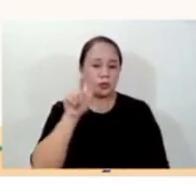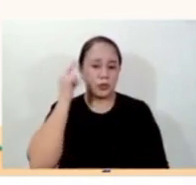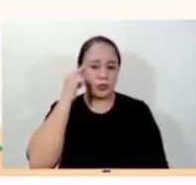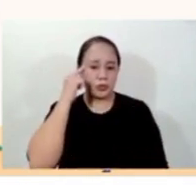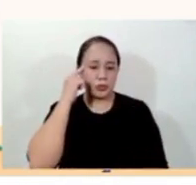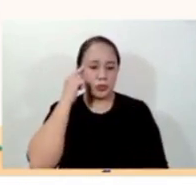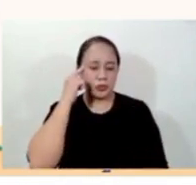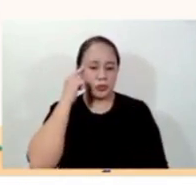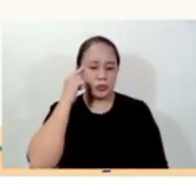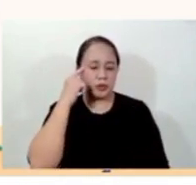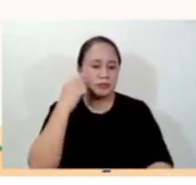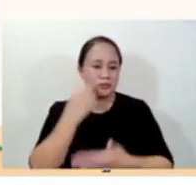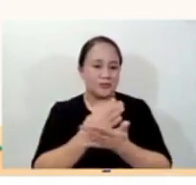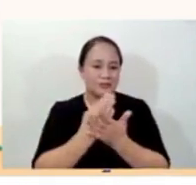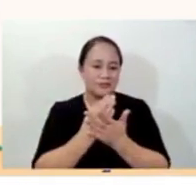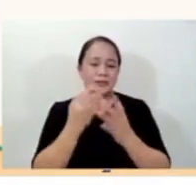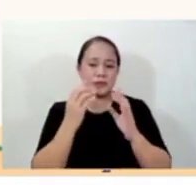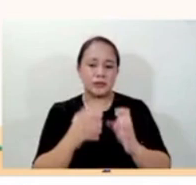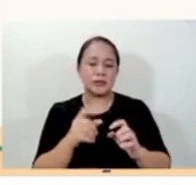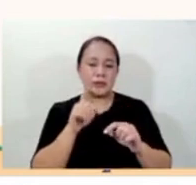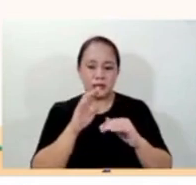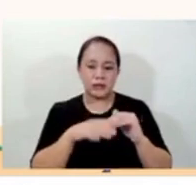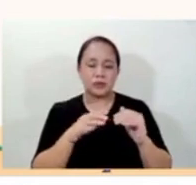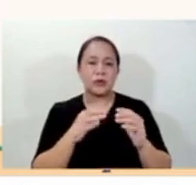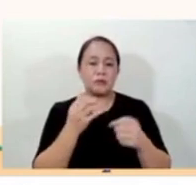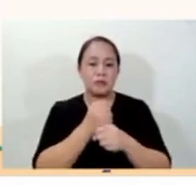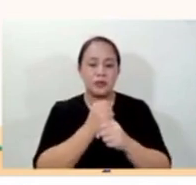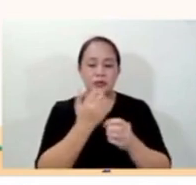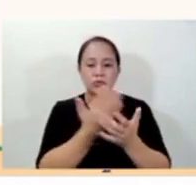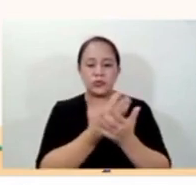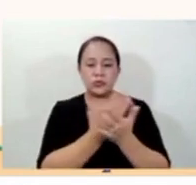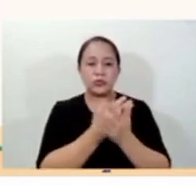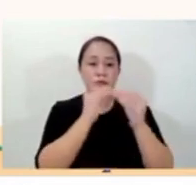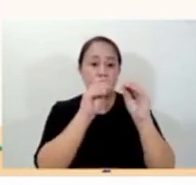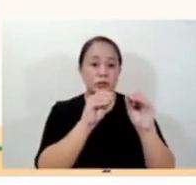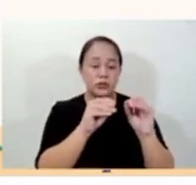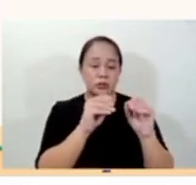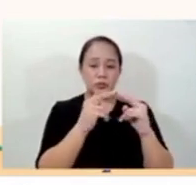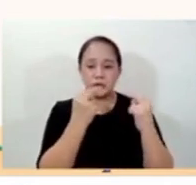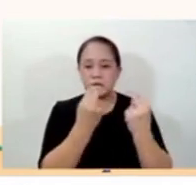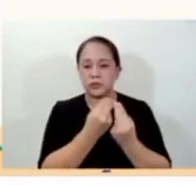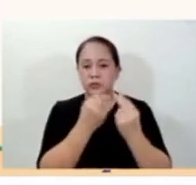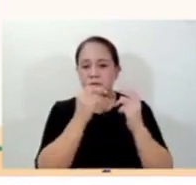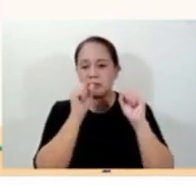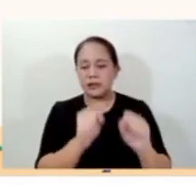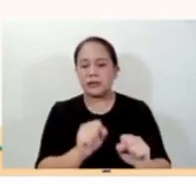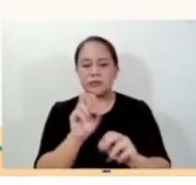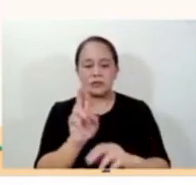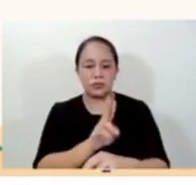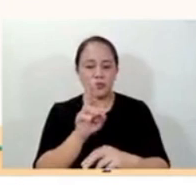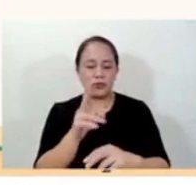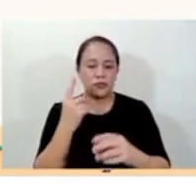reclassification is also beneficial to the government's pocket. Instead of creating new higher